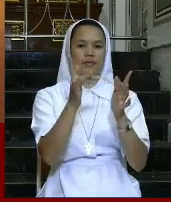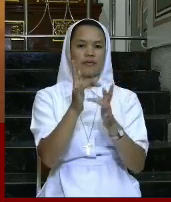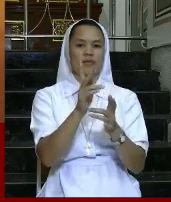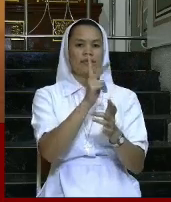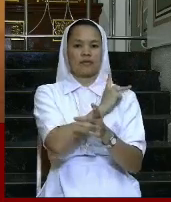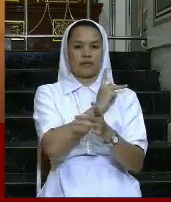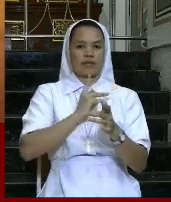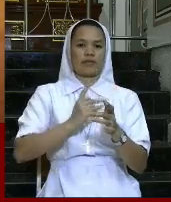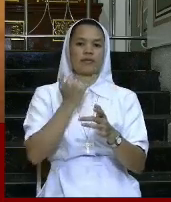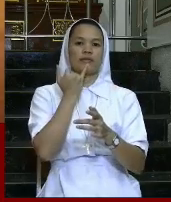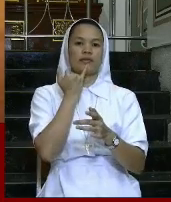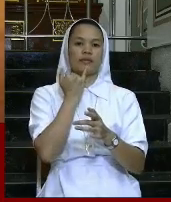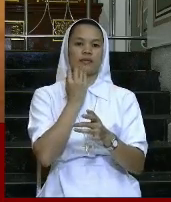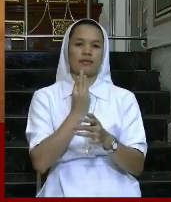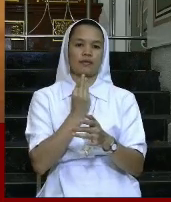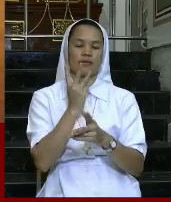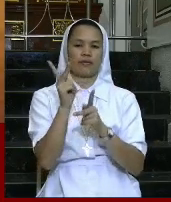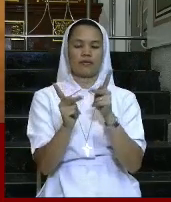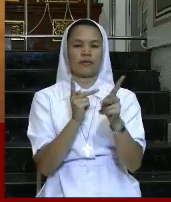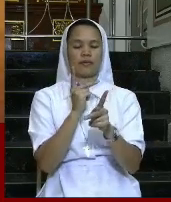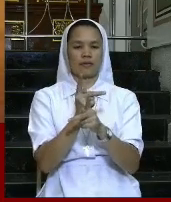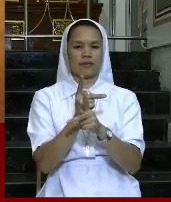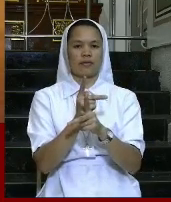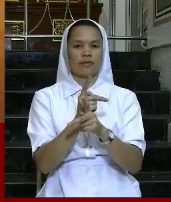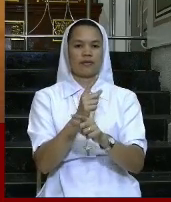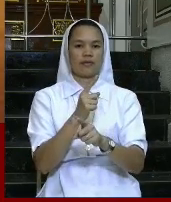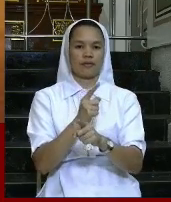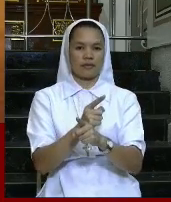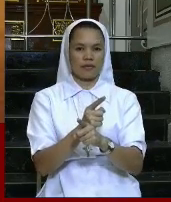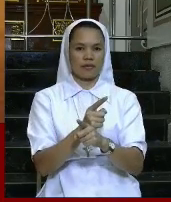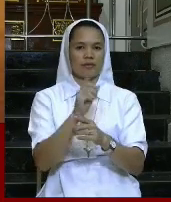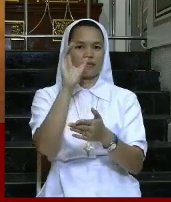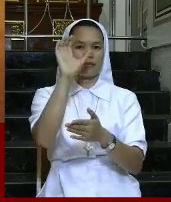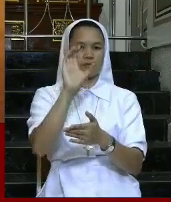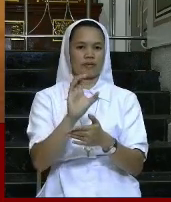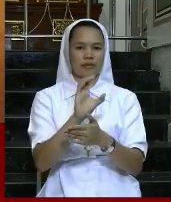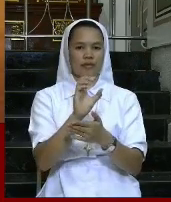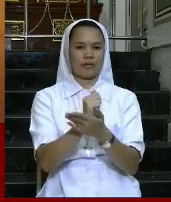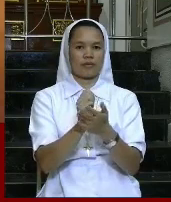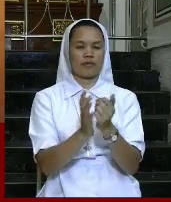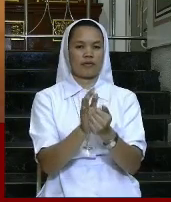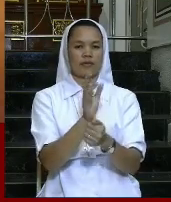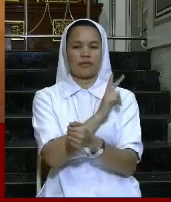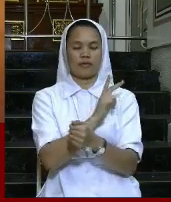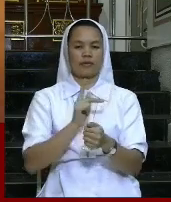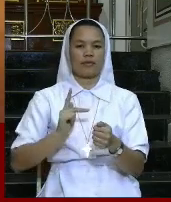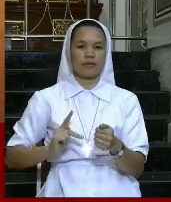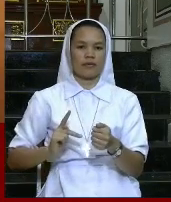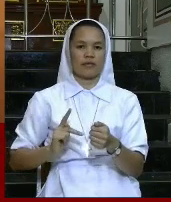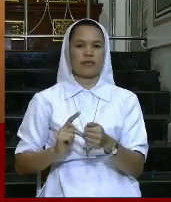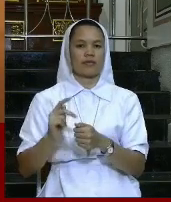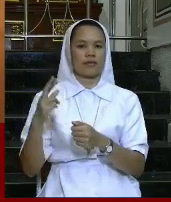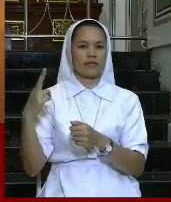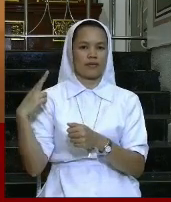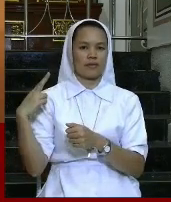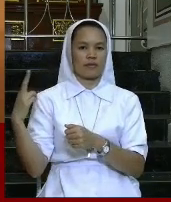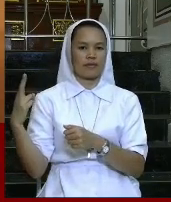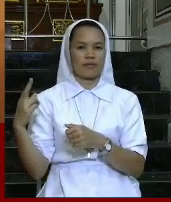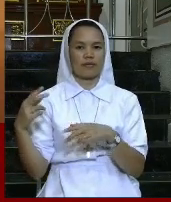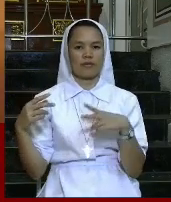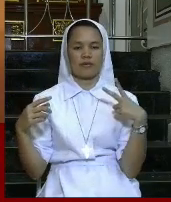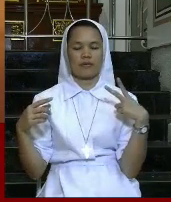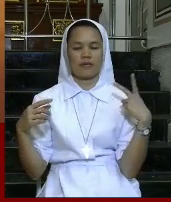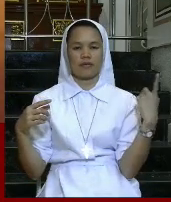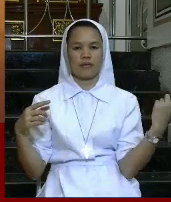King of the Jews. Two revolutionaries were crucified with him, one on his right and the other on